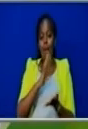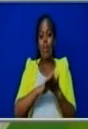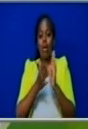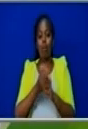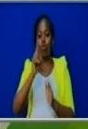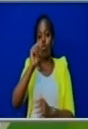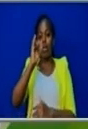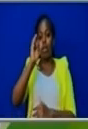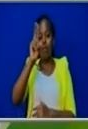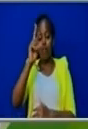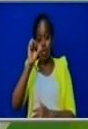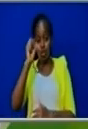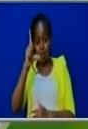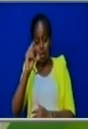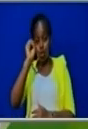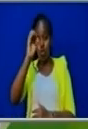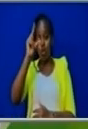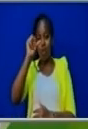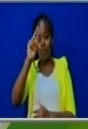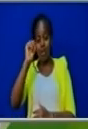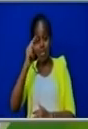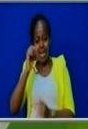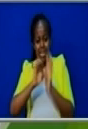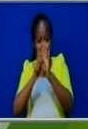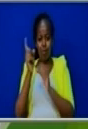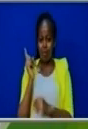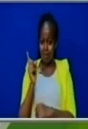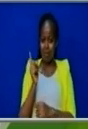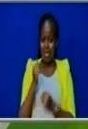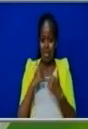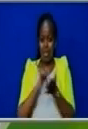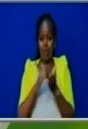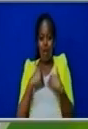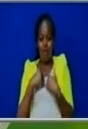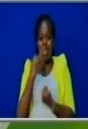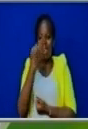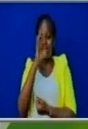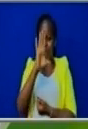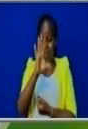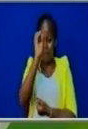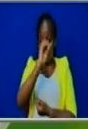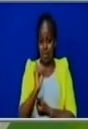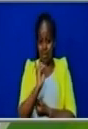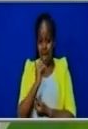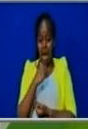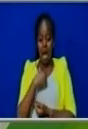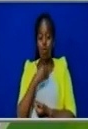solvent. Okay. And of course this water we are talking about, like this one that you have here, about 35%. It's